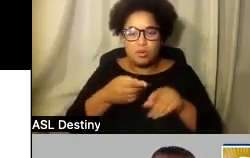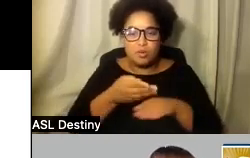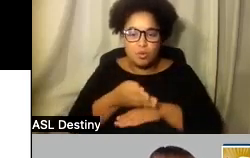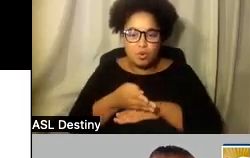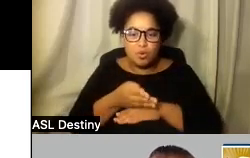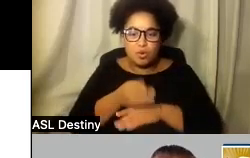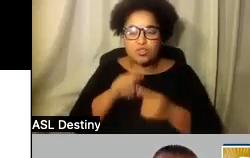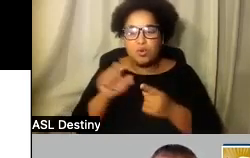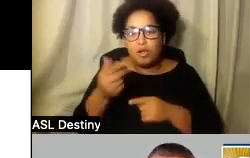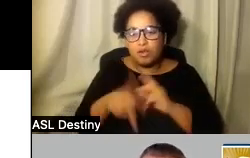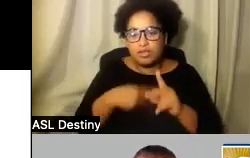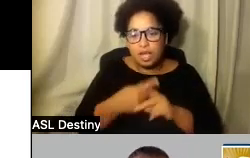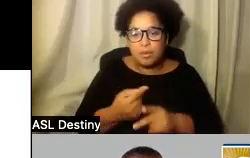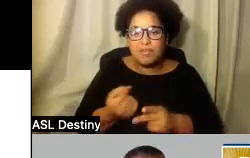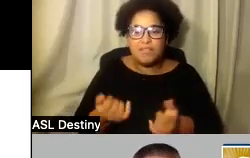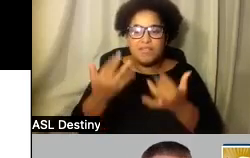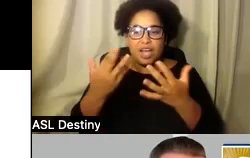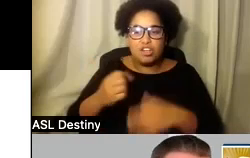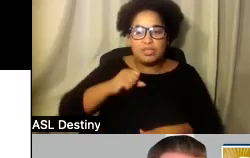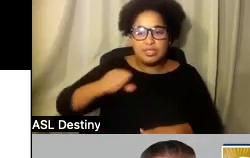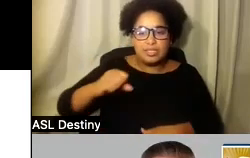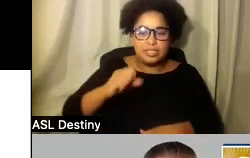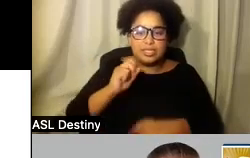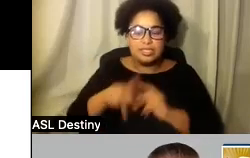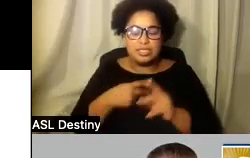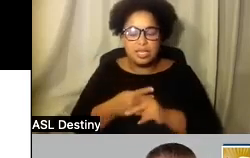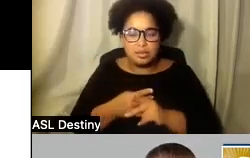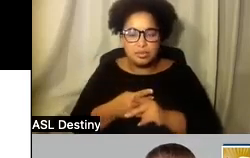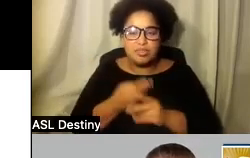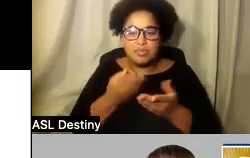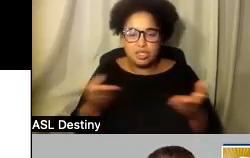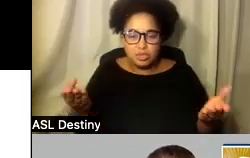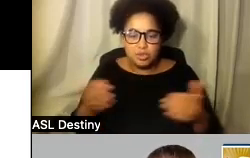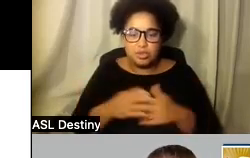resistant materials, fire resistant siding, eaves and vents that are